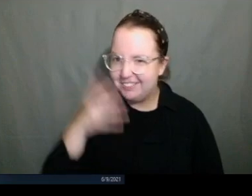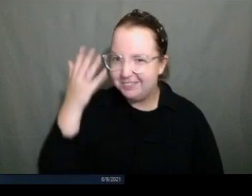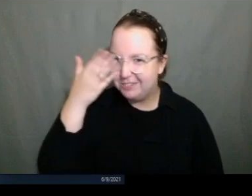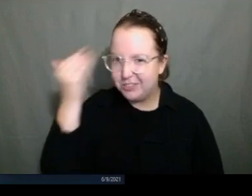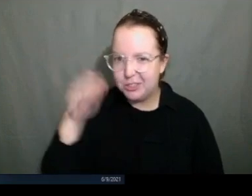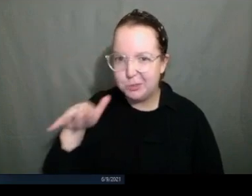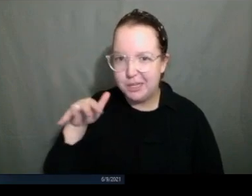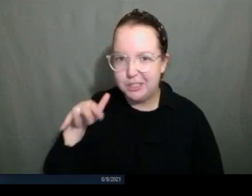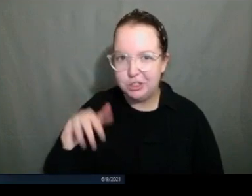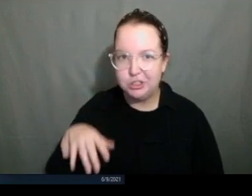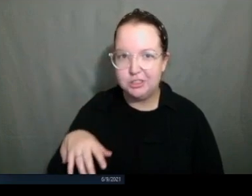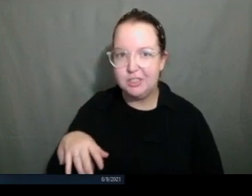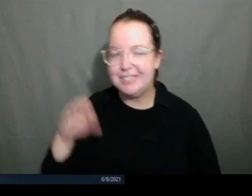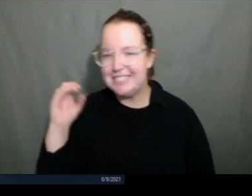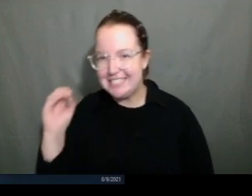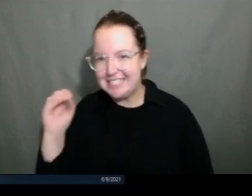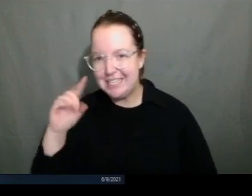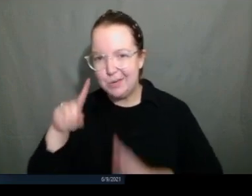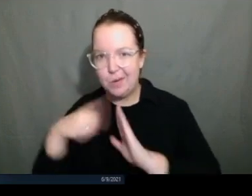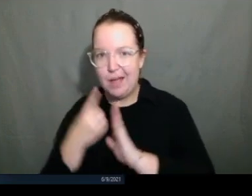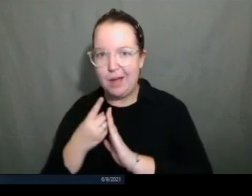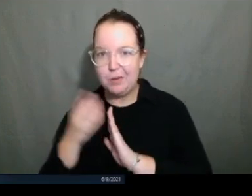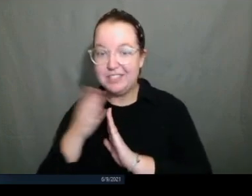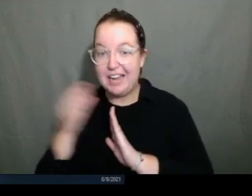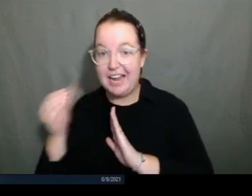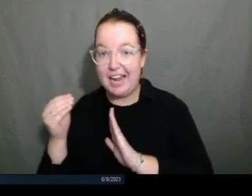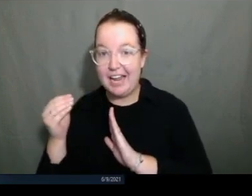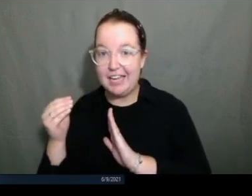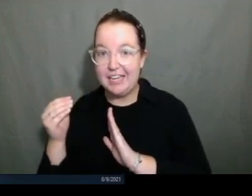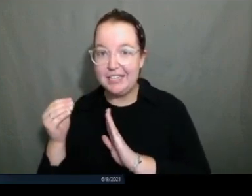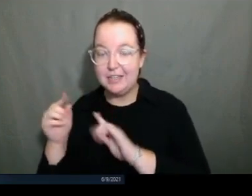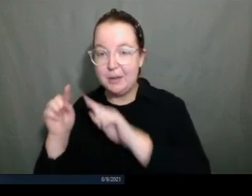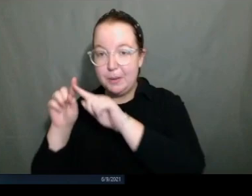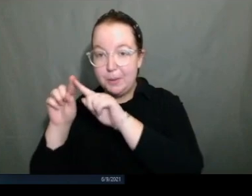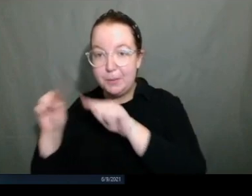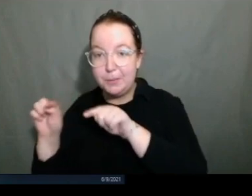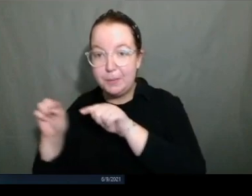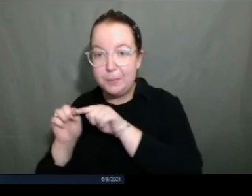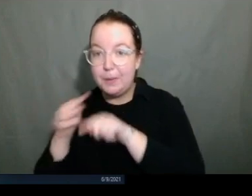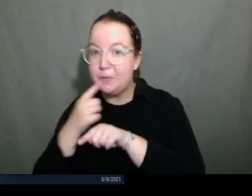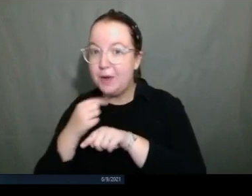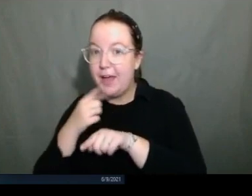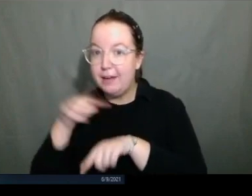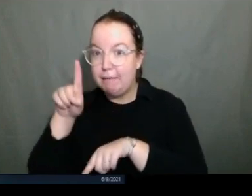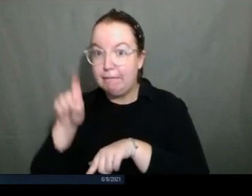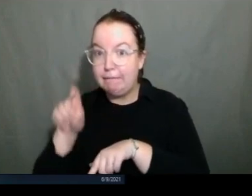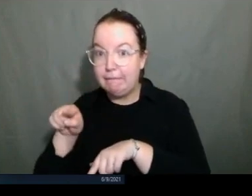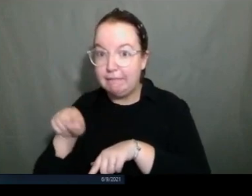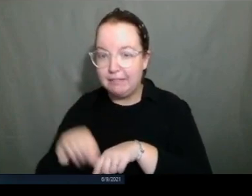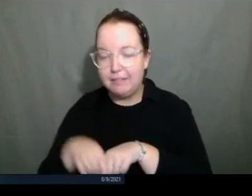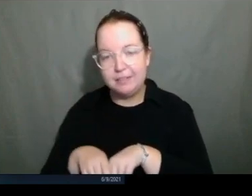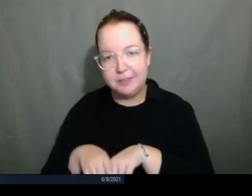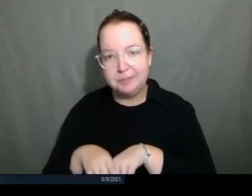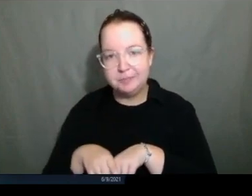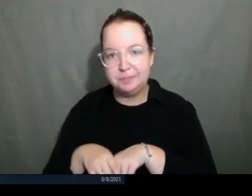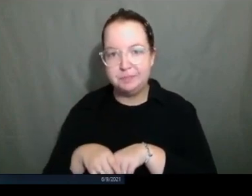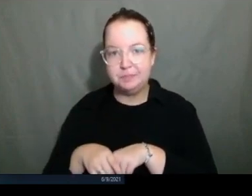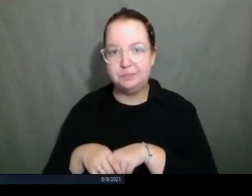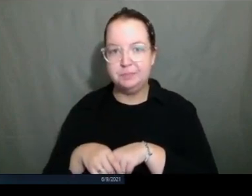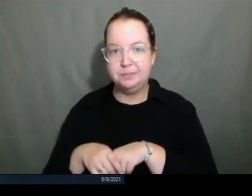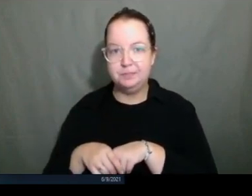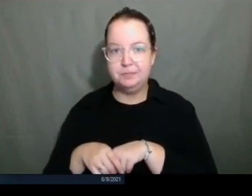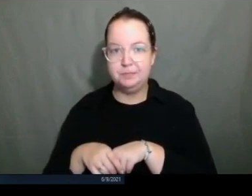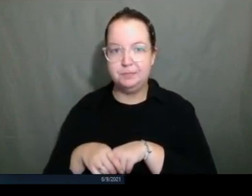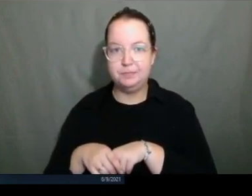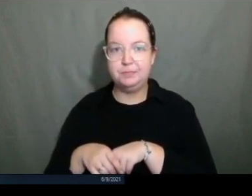There's 0 hours for the day, and then there's also a missing punch icon over on the right-hand side. To correct it, all you